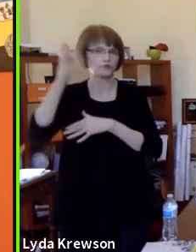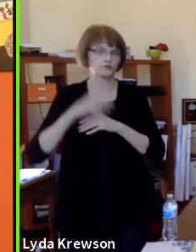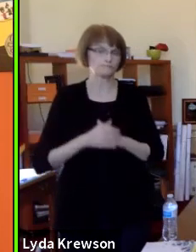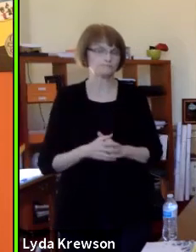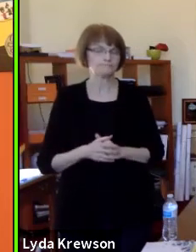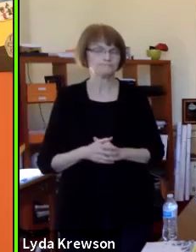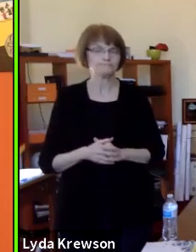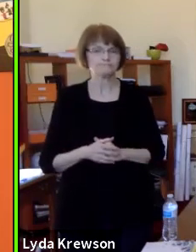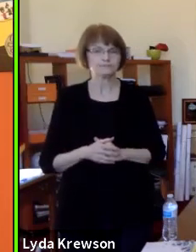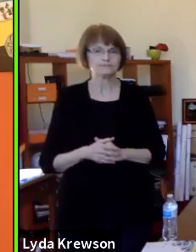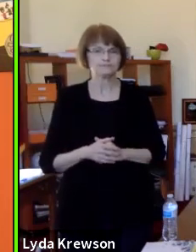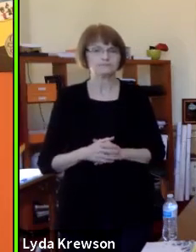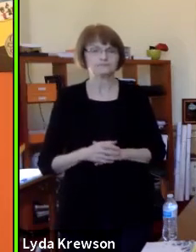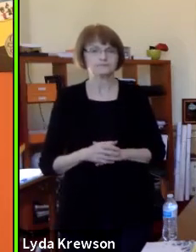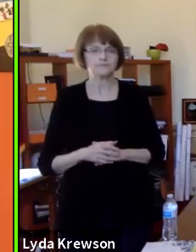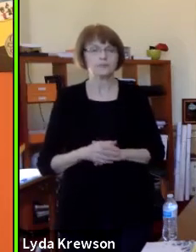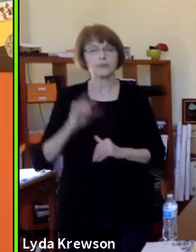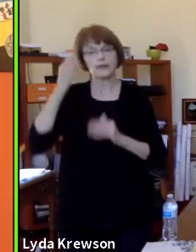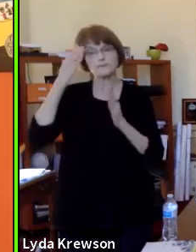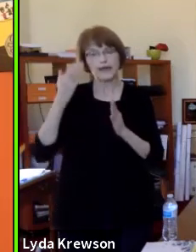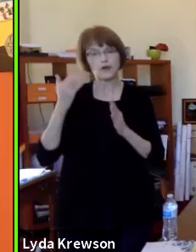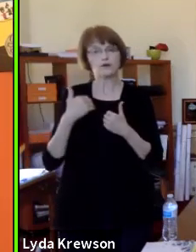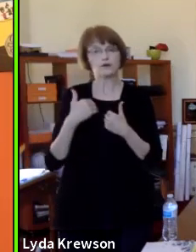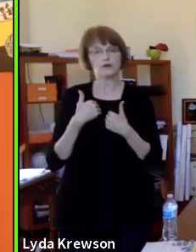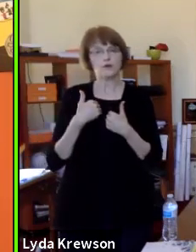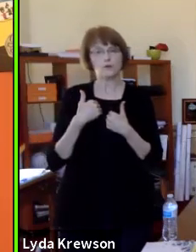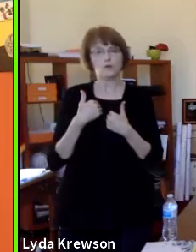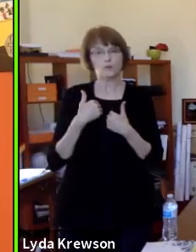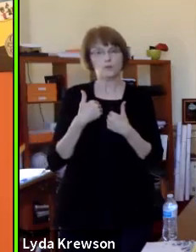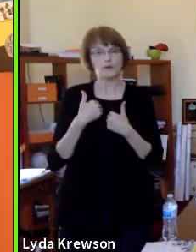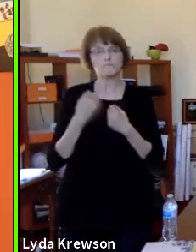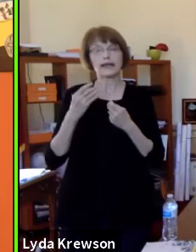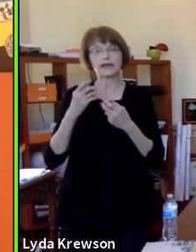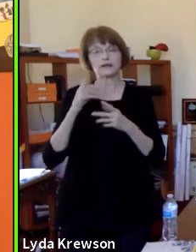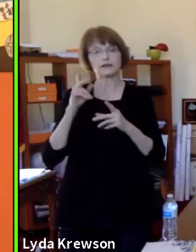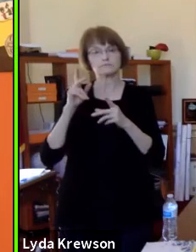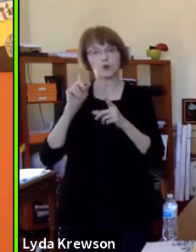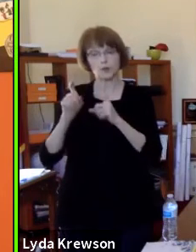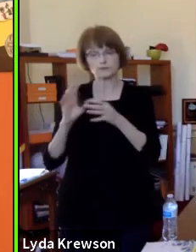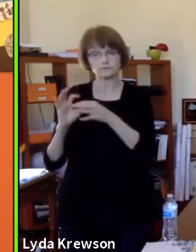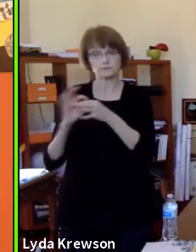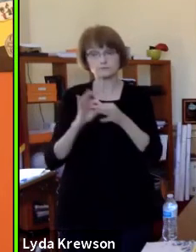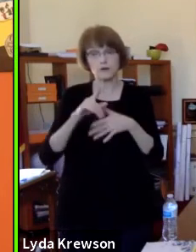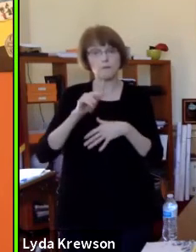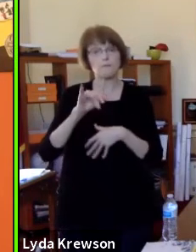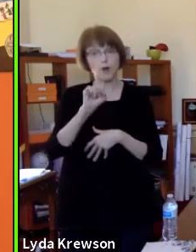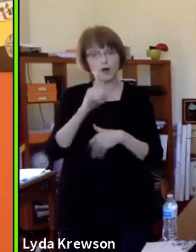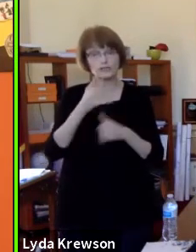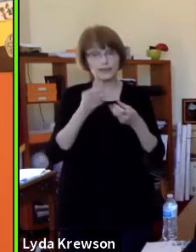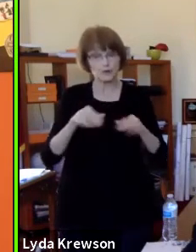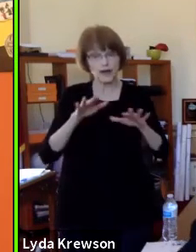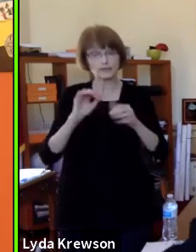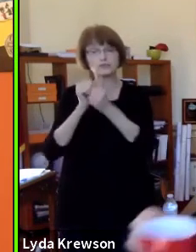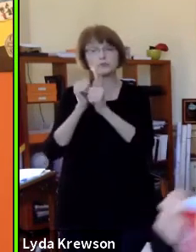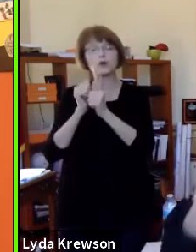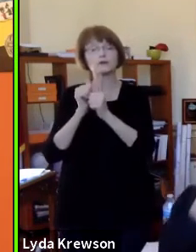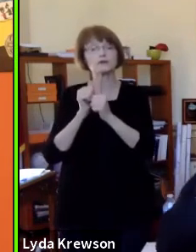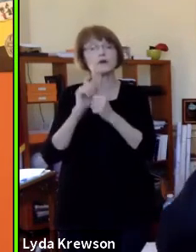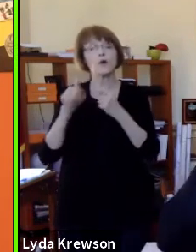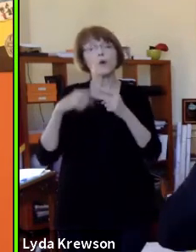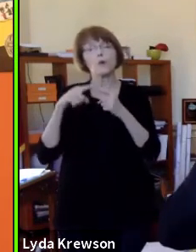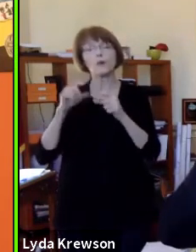Okay. Mayor, we have had many questions about parks, playgrounds, and sports. When do you think we can play